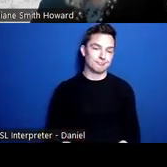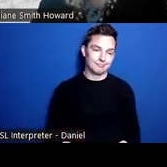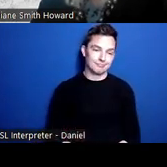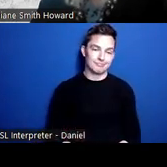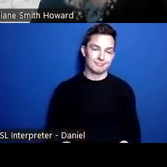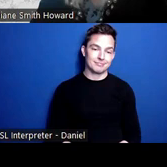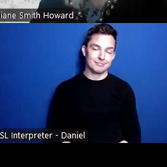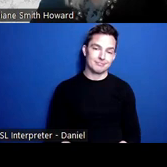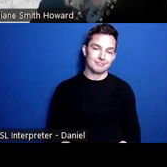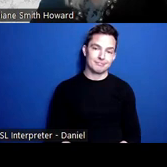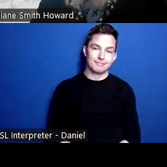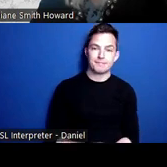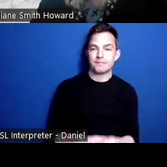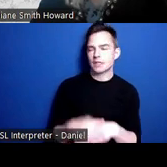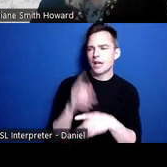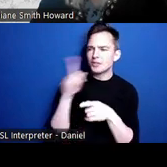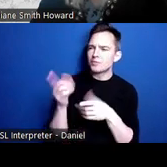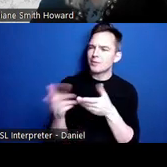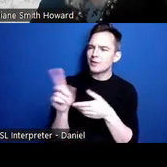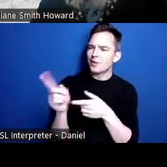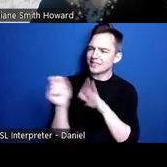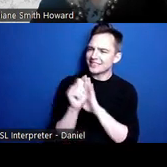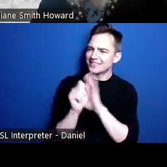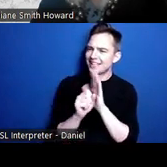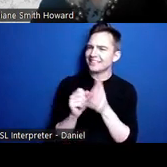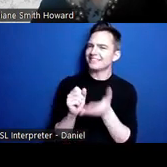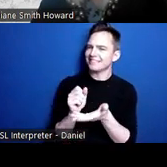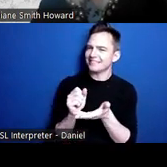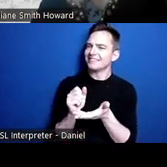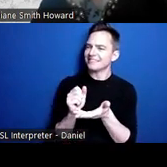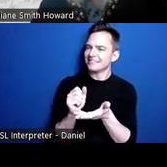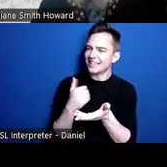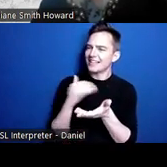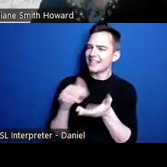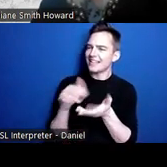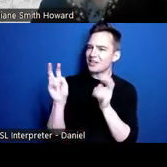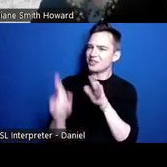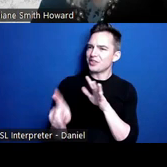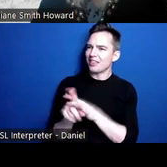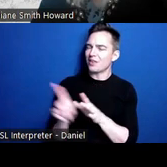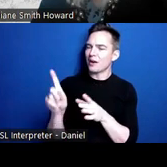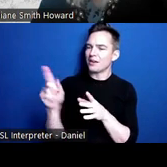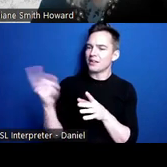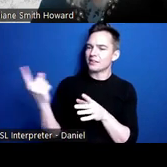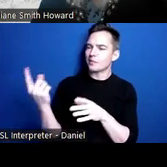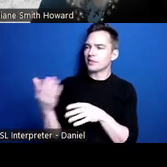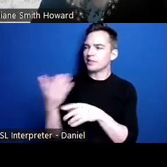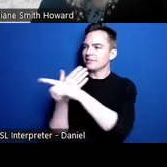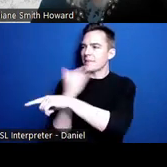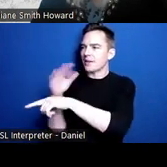I don't think you're probably the only state that has this issue where someone might be better than somebody